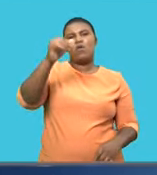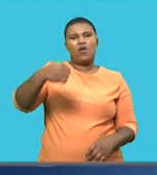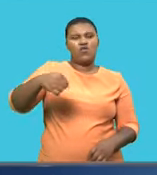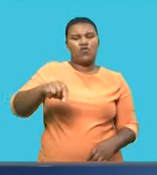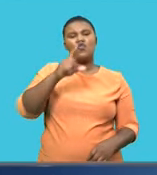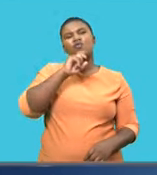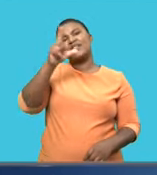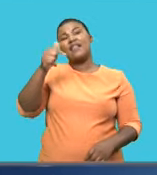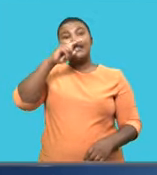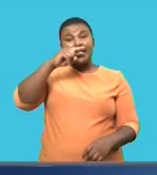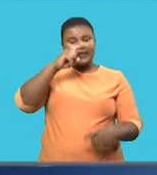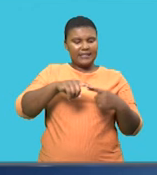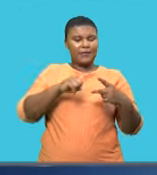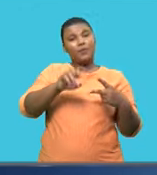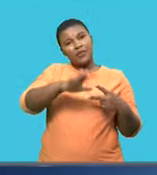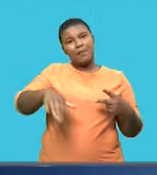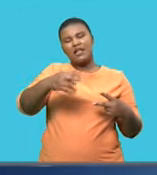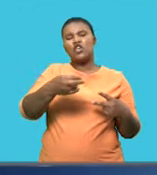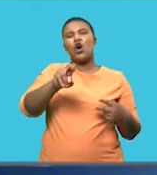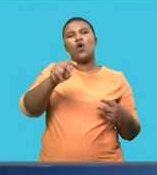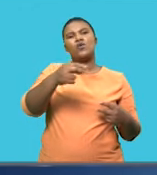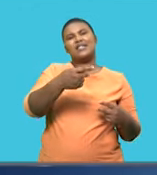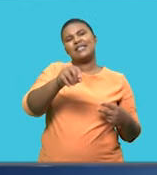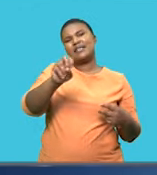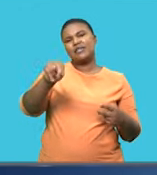between Sandton and Houghton, and to rather use